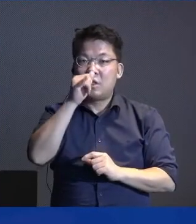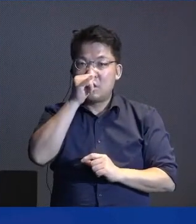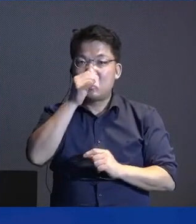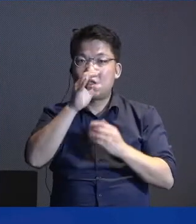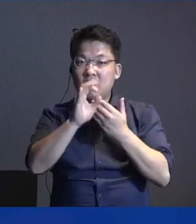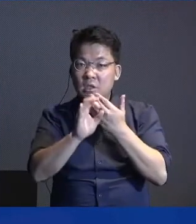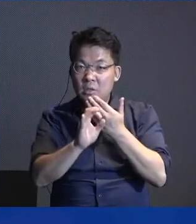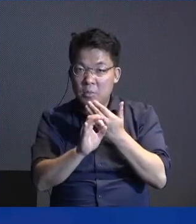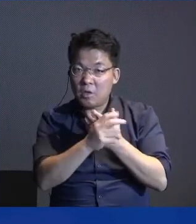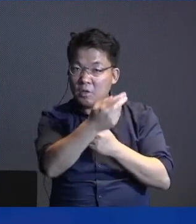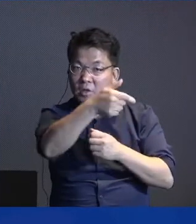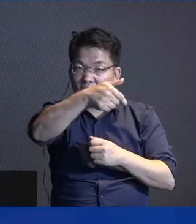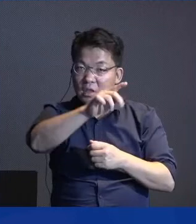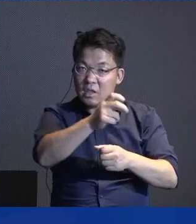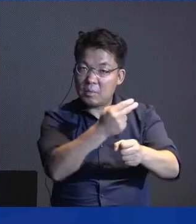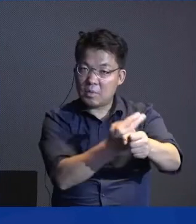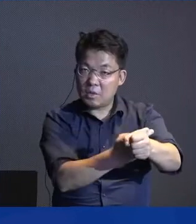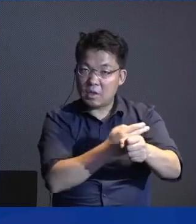well.